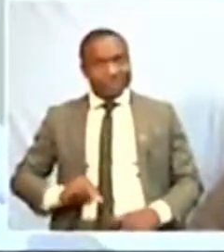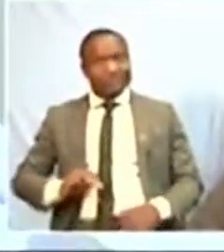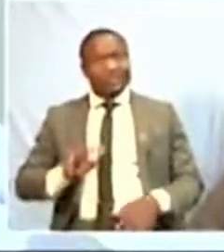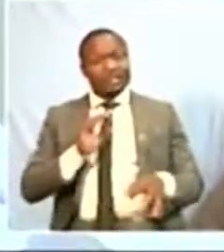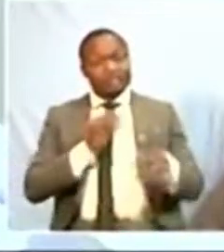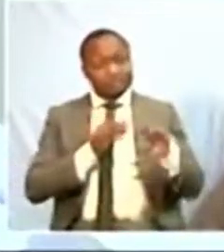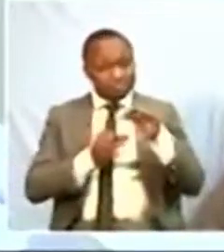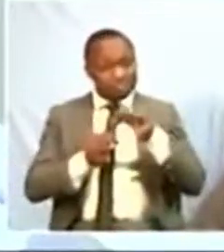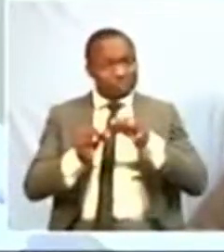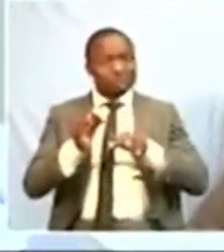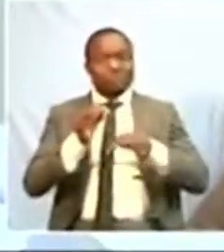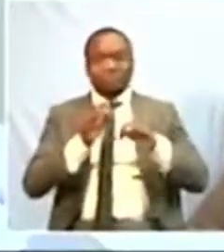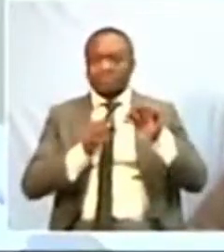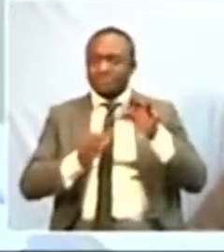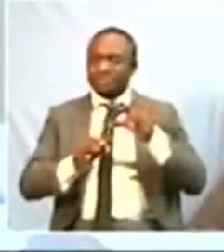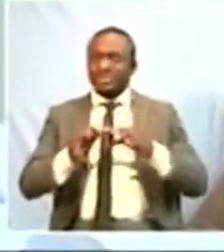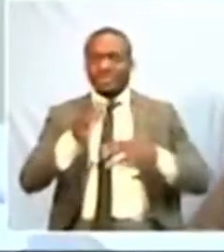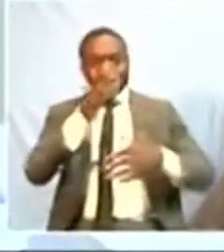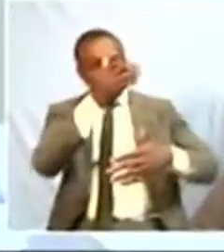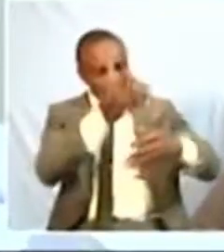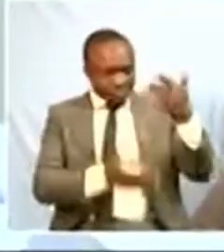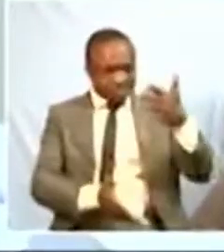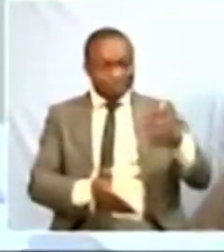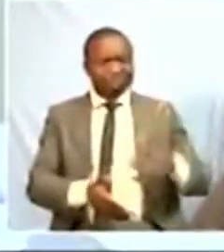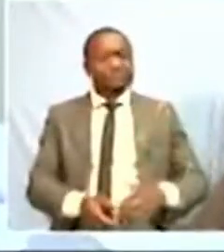summarized them.